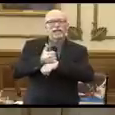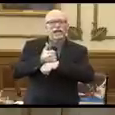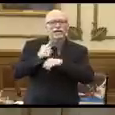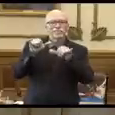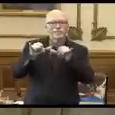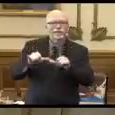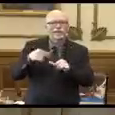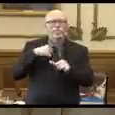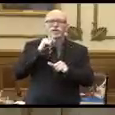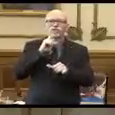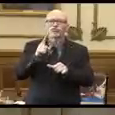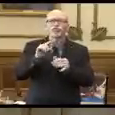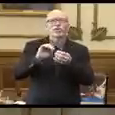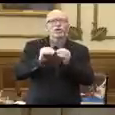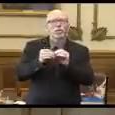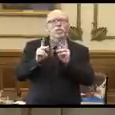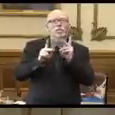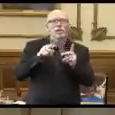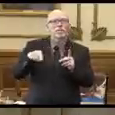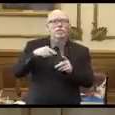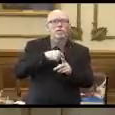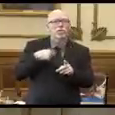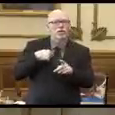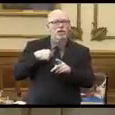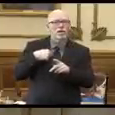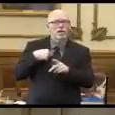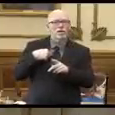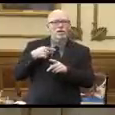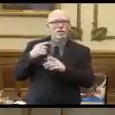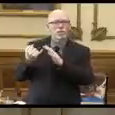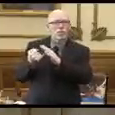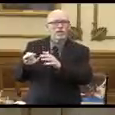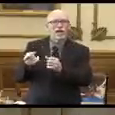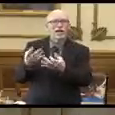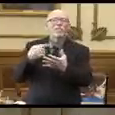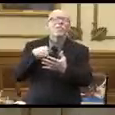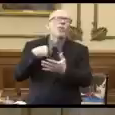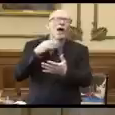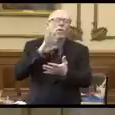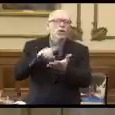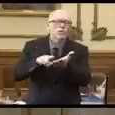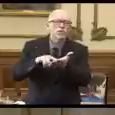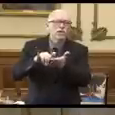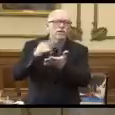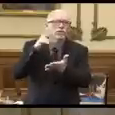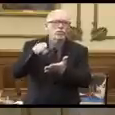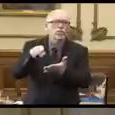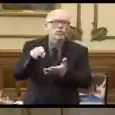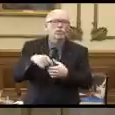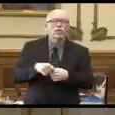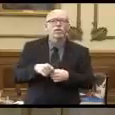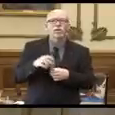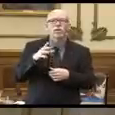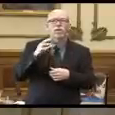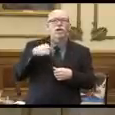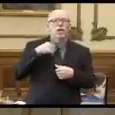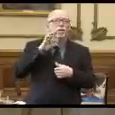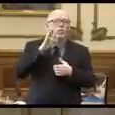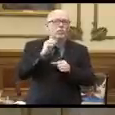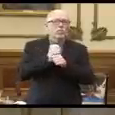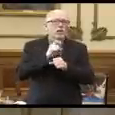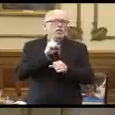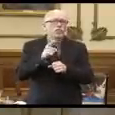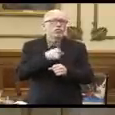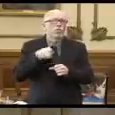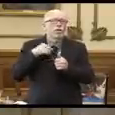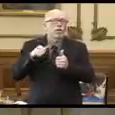I'm not sure if the number of individuals that we put into quarantine is one of them, but I can look into that for you, Sherry, and actually make sure that you're